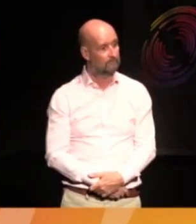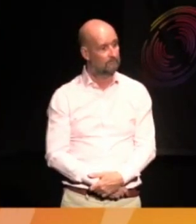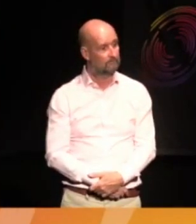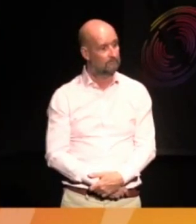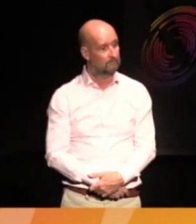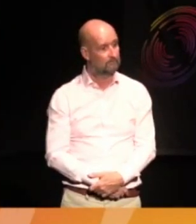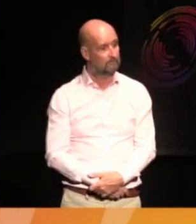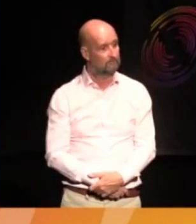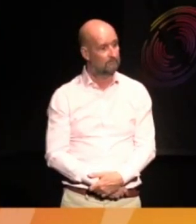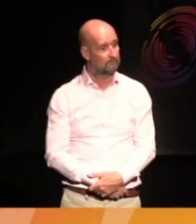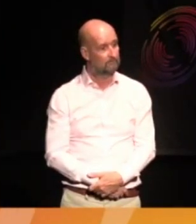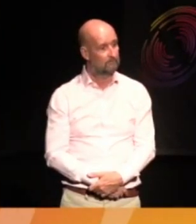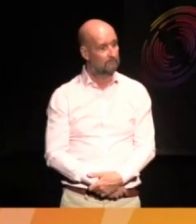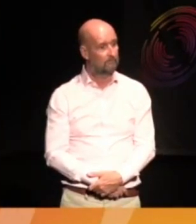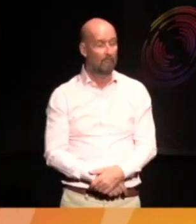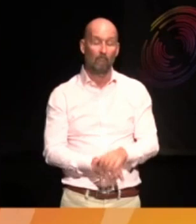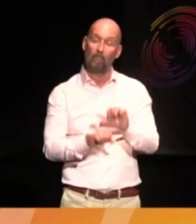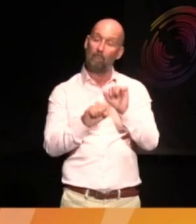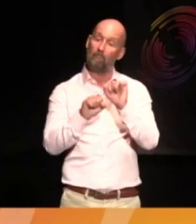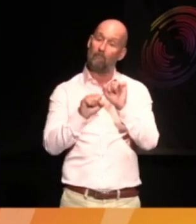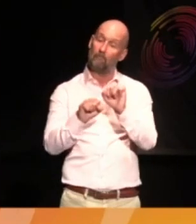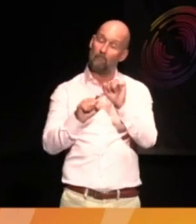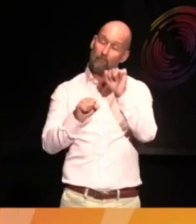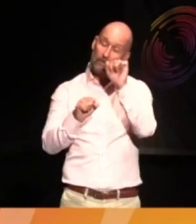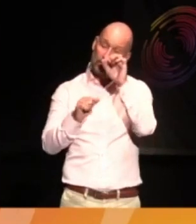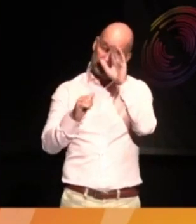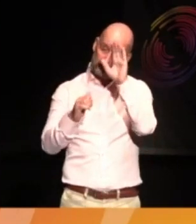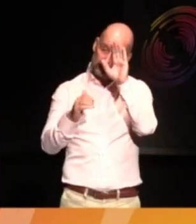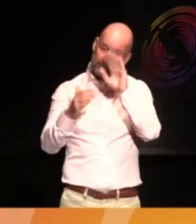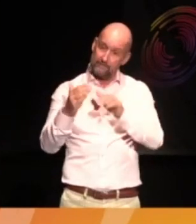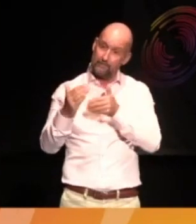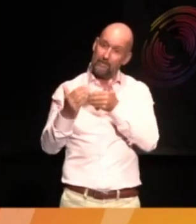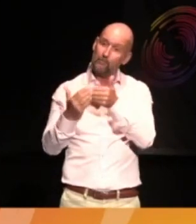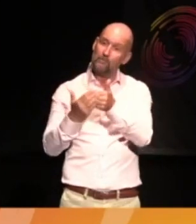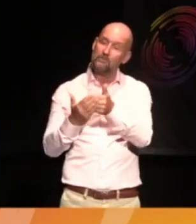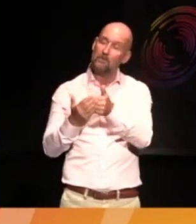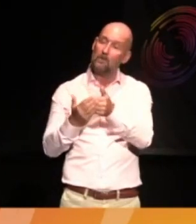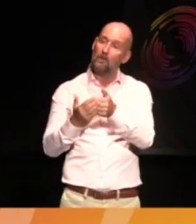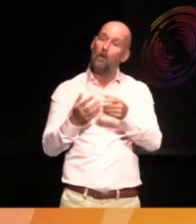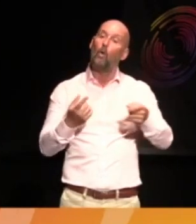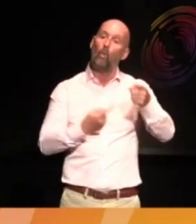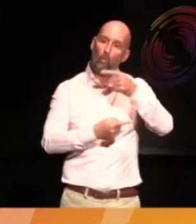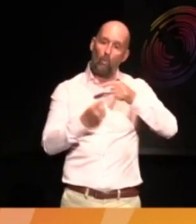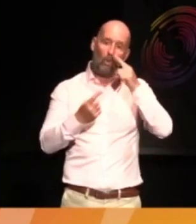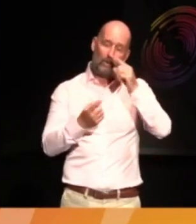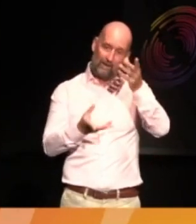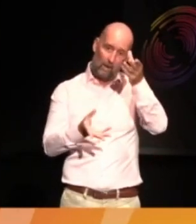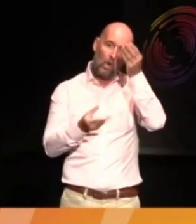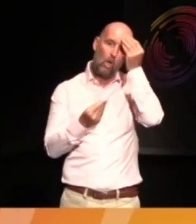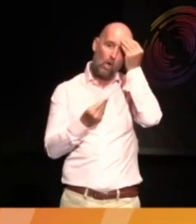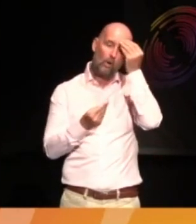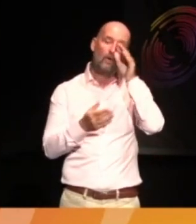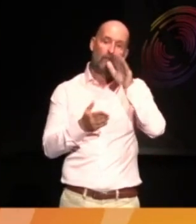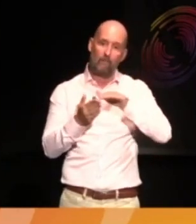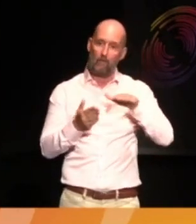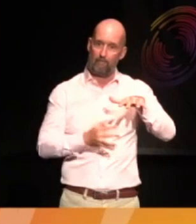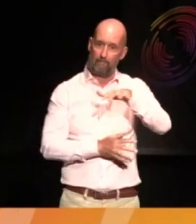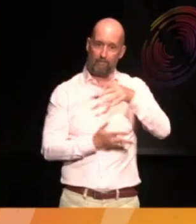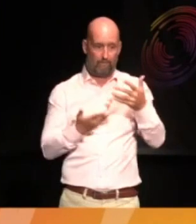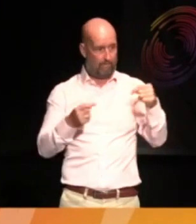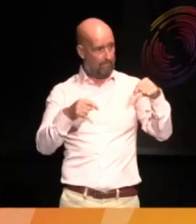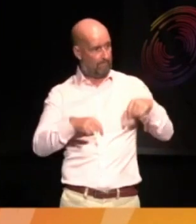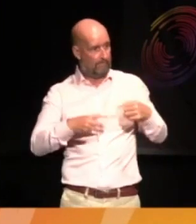So from those experiences, what do you think are the key things that we can learn in the place that we're in now,